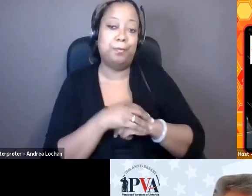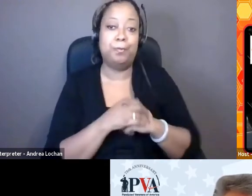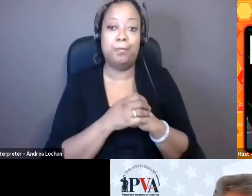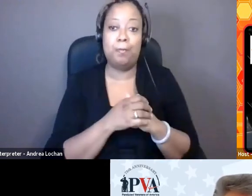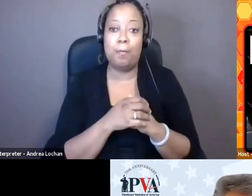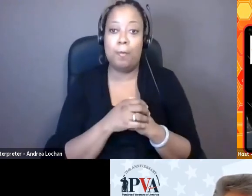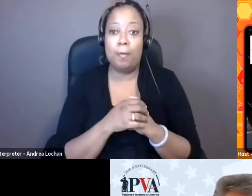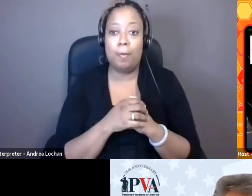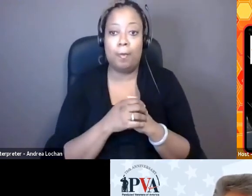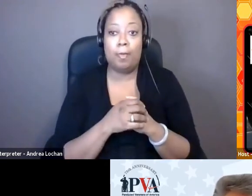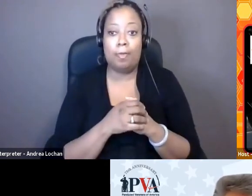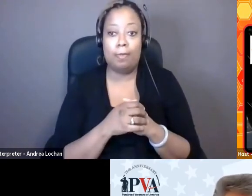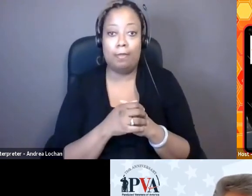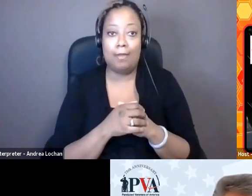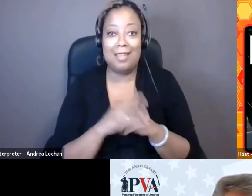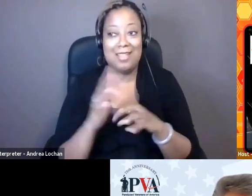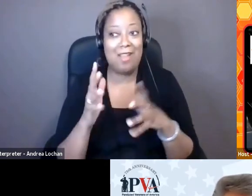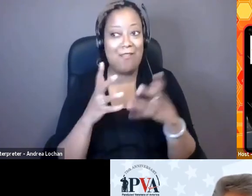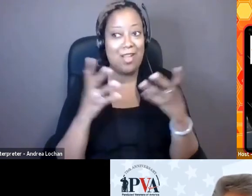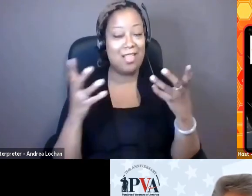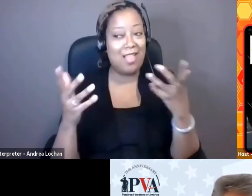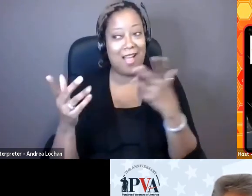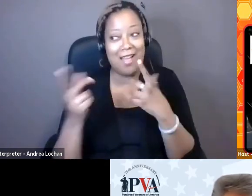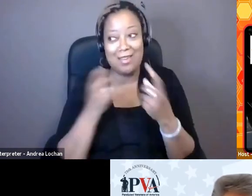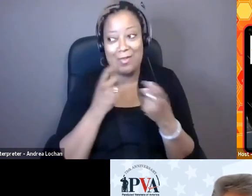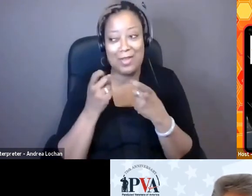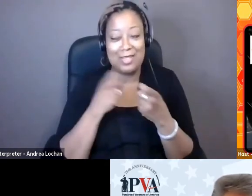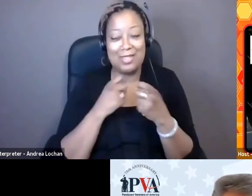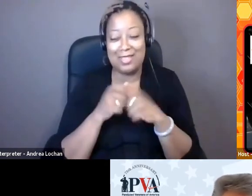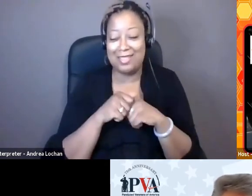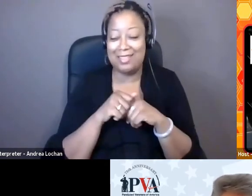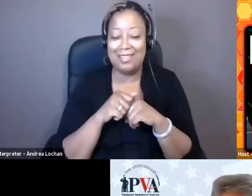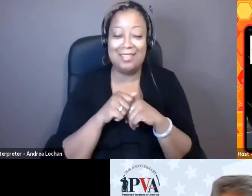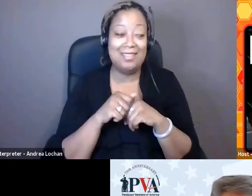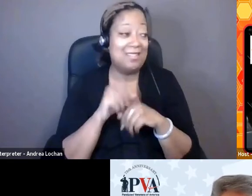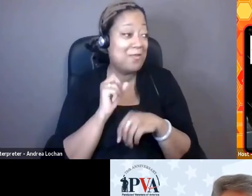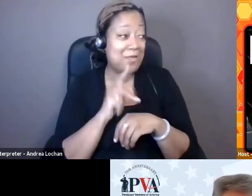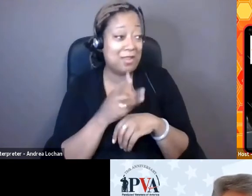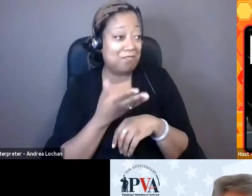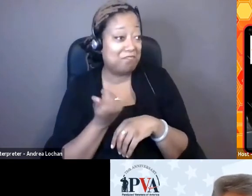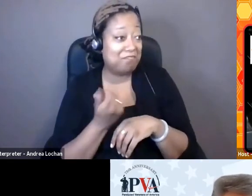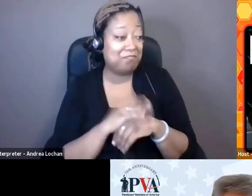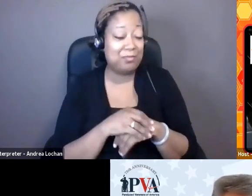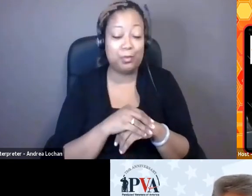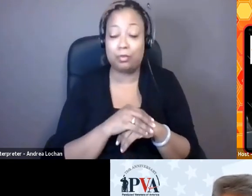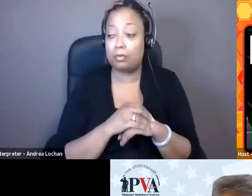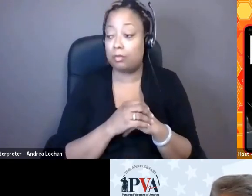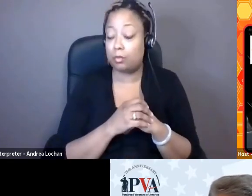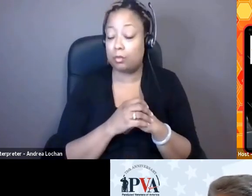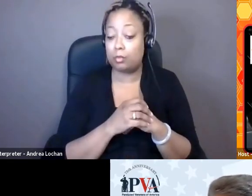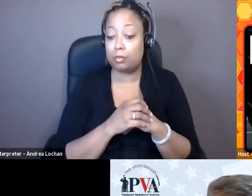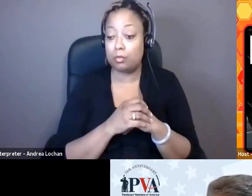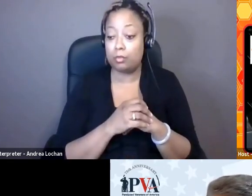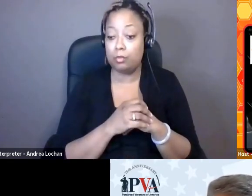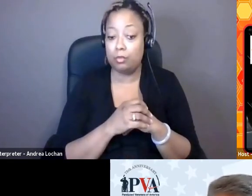Mark, you got a lot of questions, my friend. So I'm gonna keep firing at you. All right. Okay. All right. So here's another one.